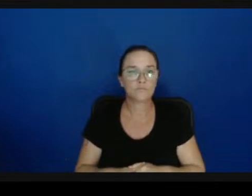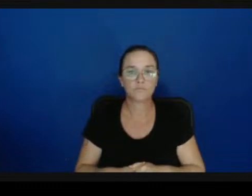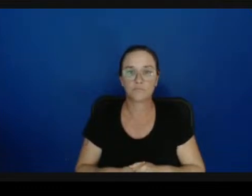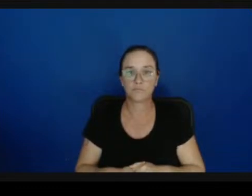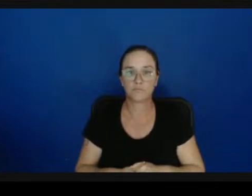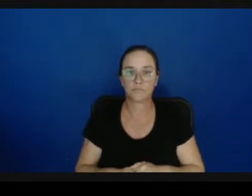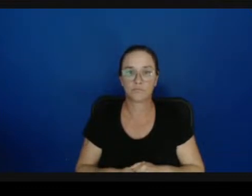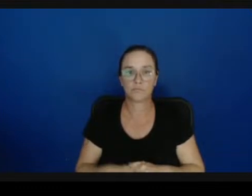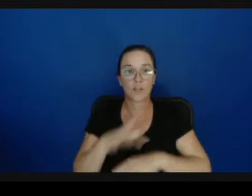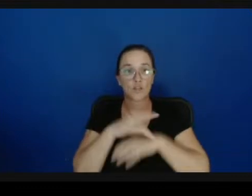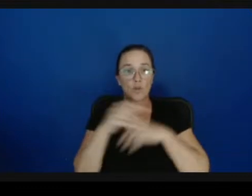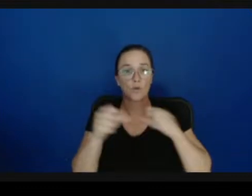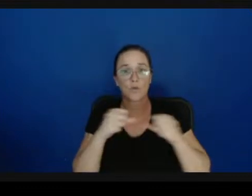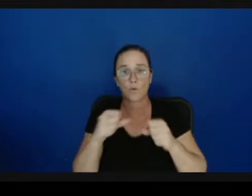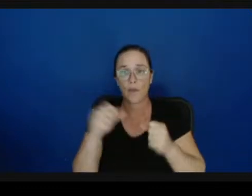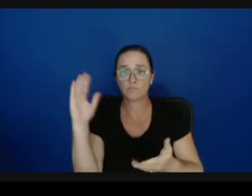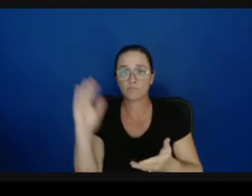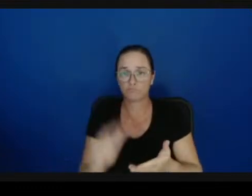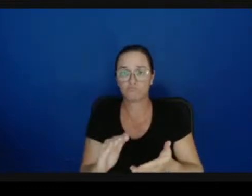So the earthquakes are down a little bit there.